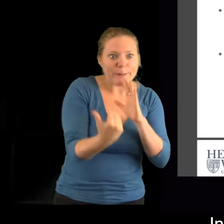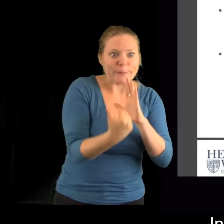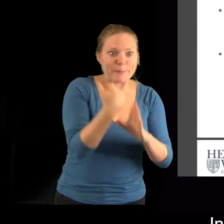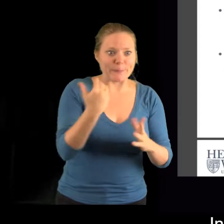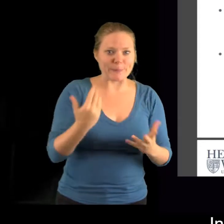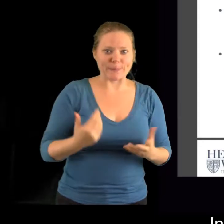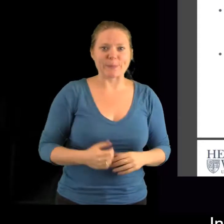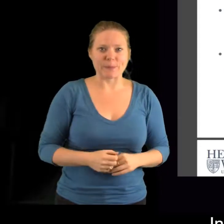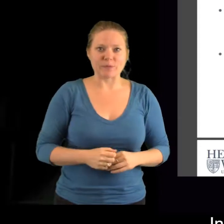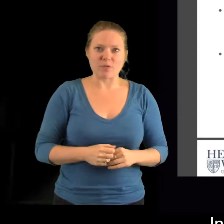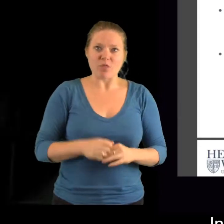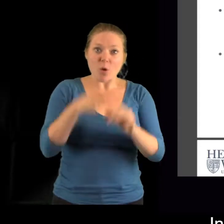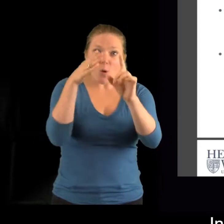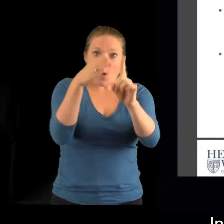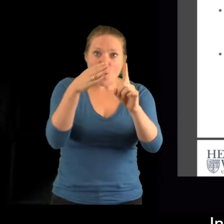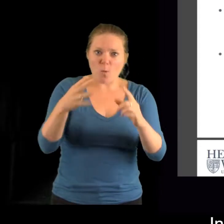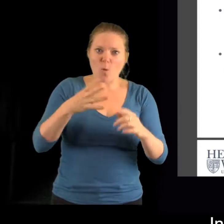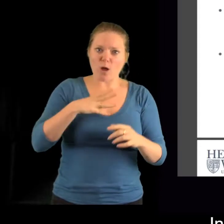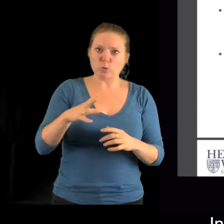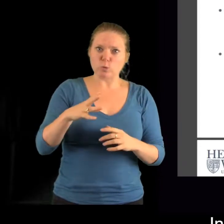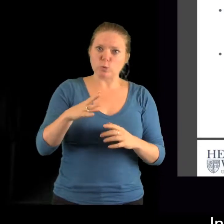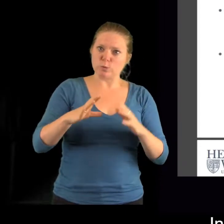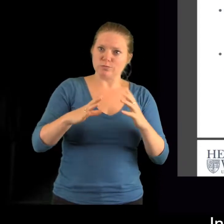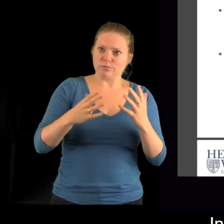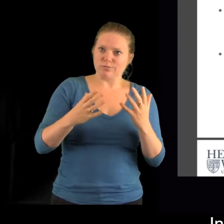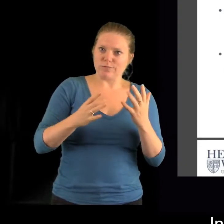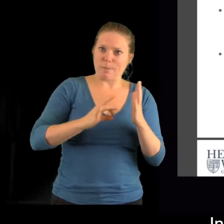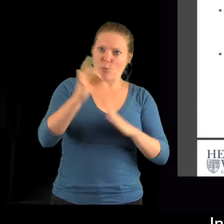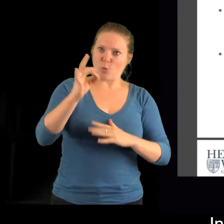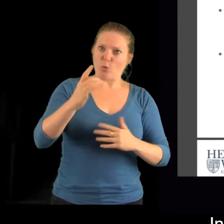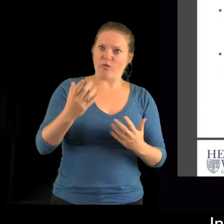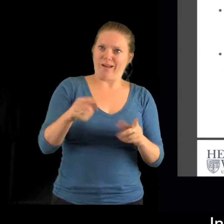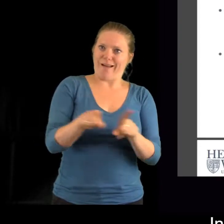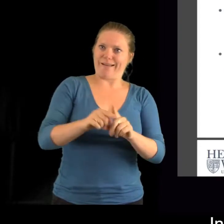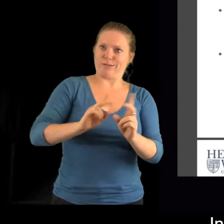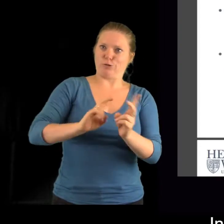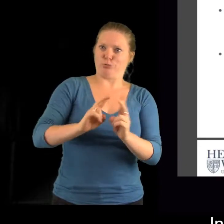to get better at what we do as interpreters. And